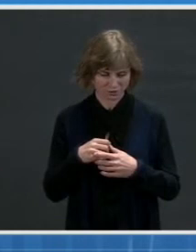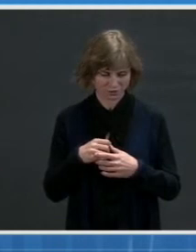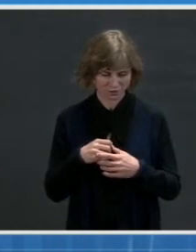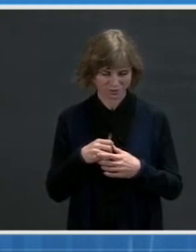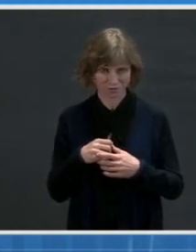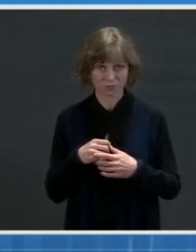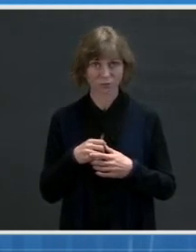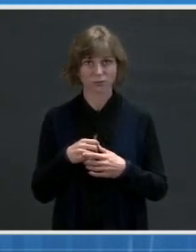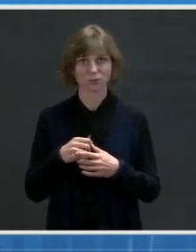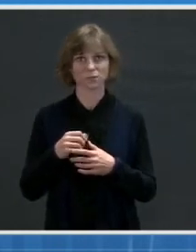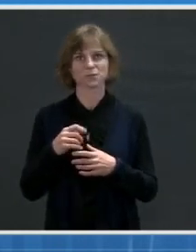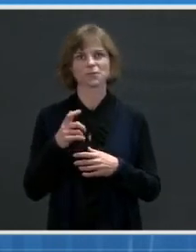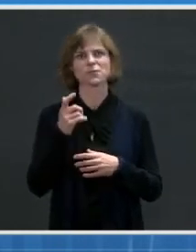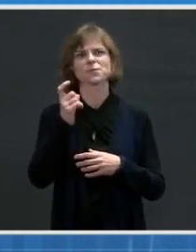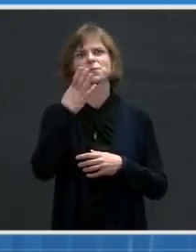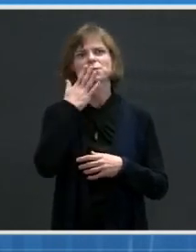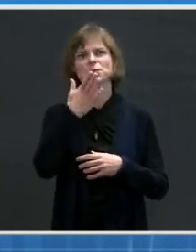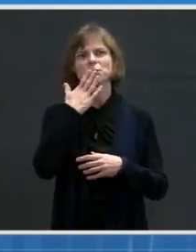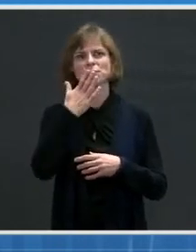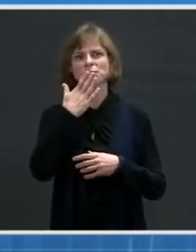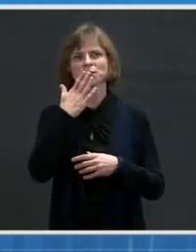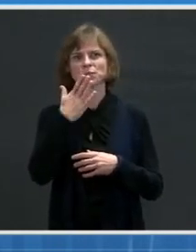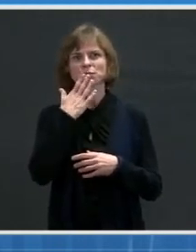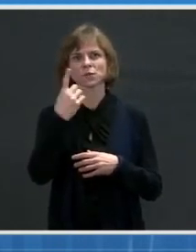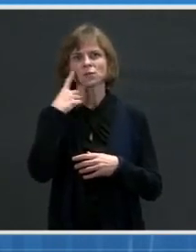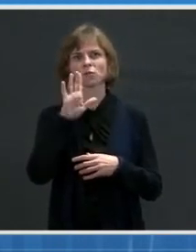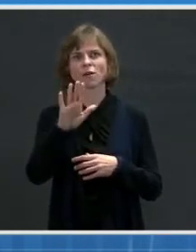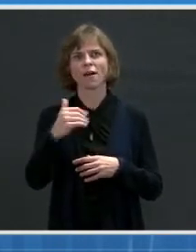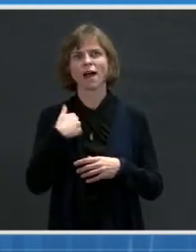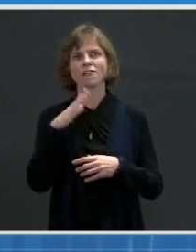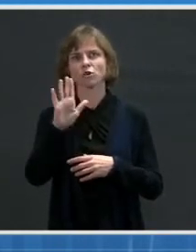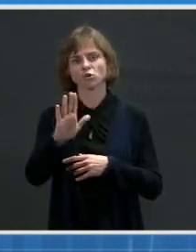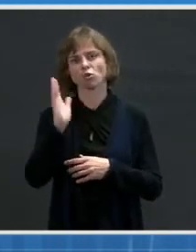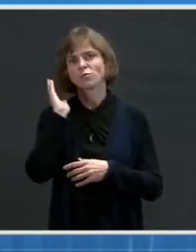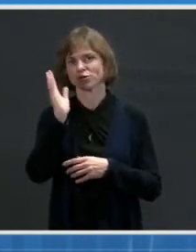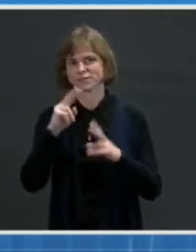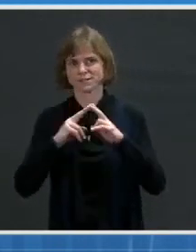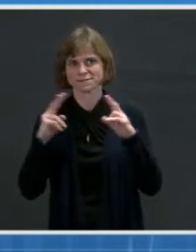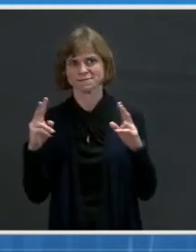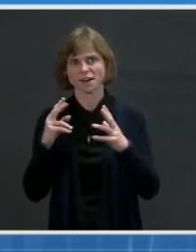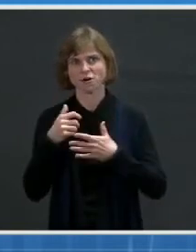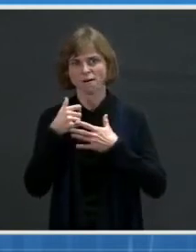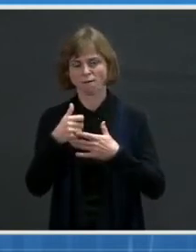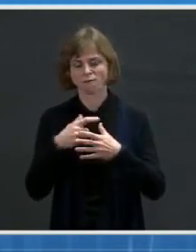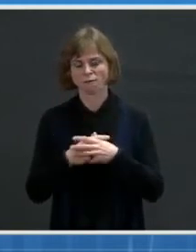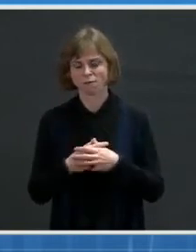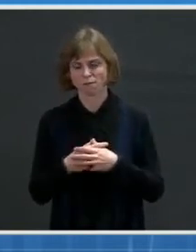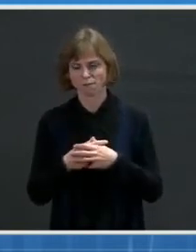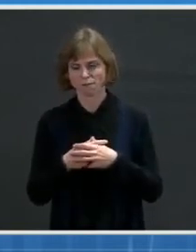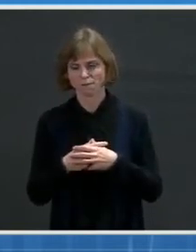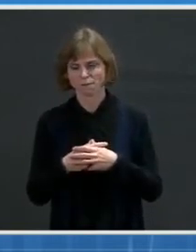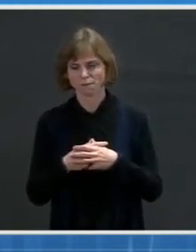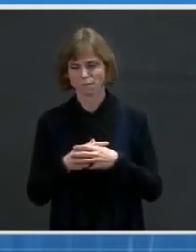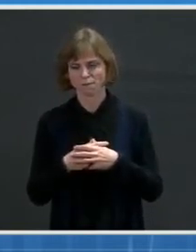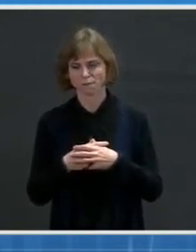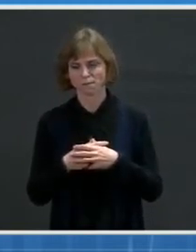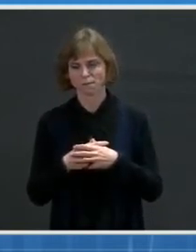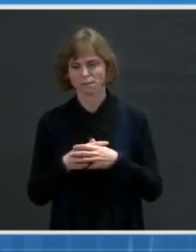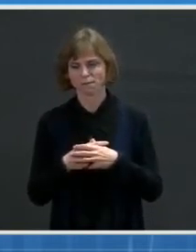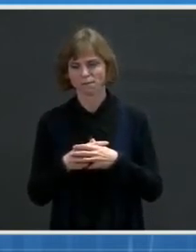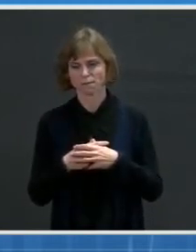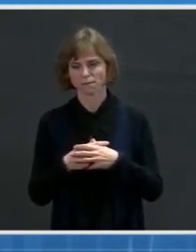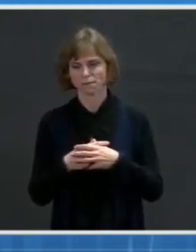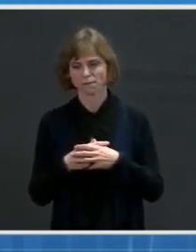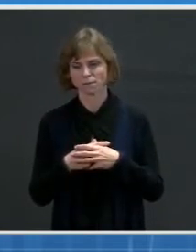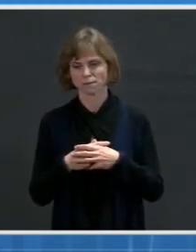Thanks so much for having this briefing. It's very helpful. My question is, what is